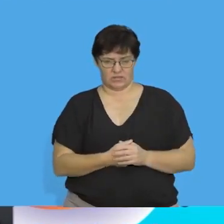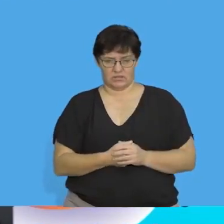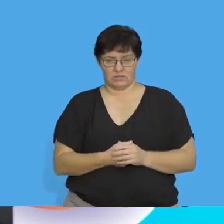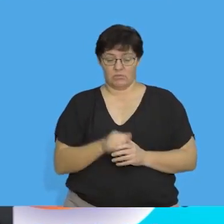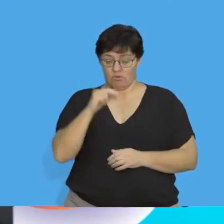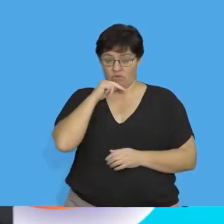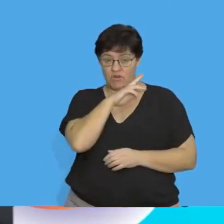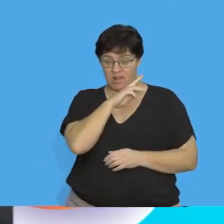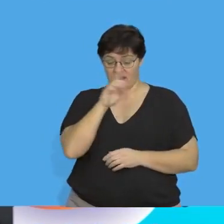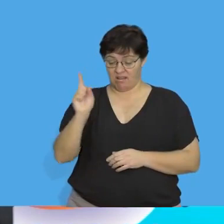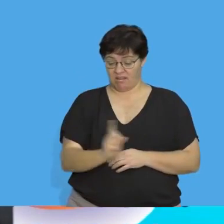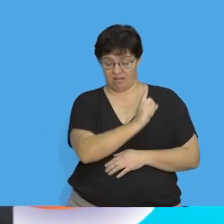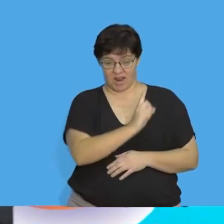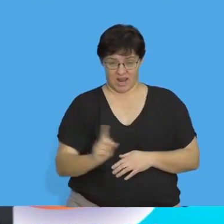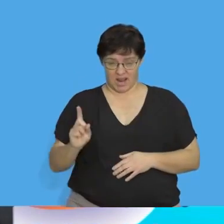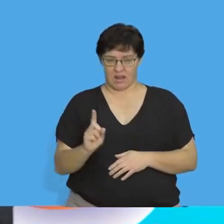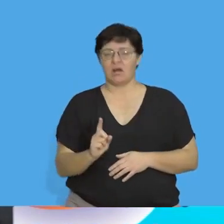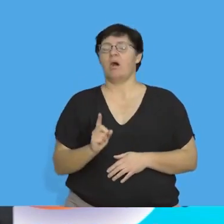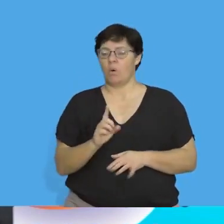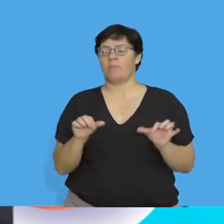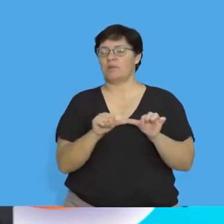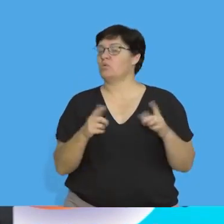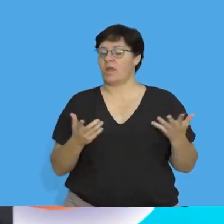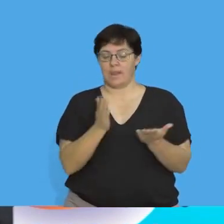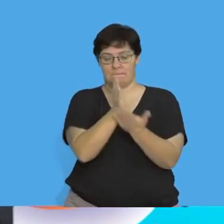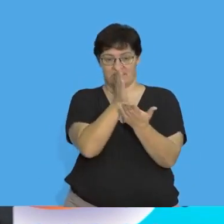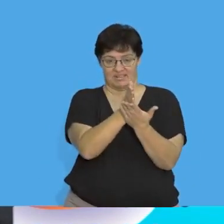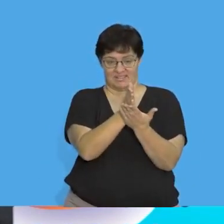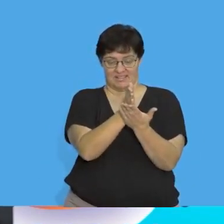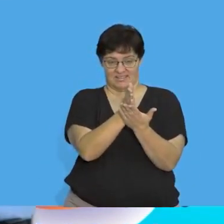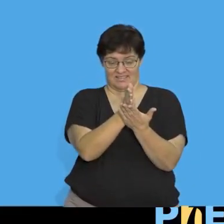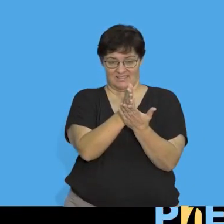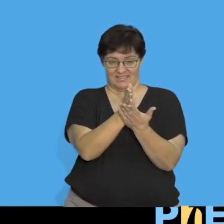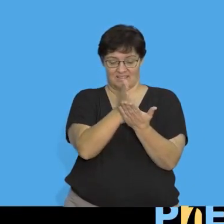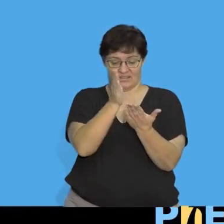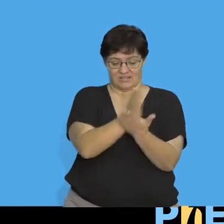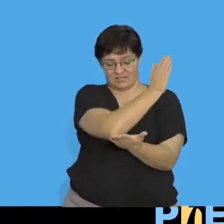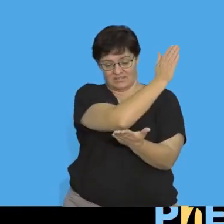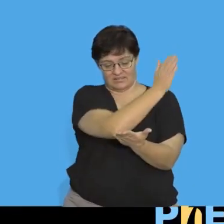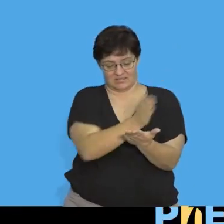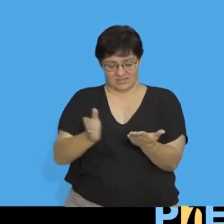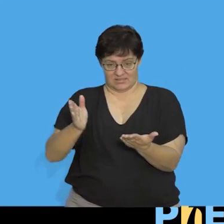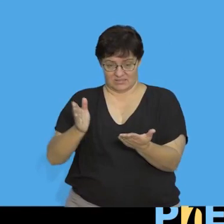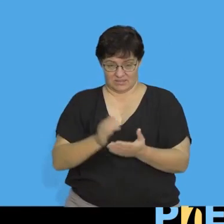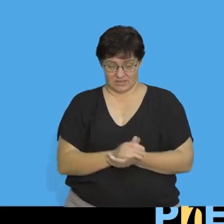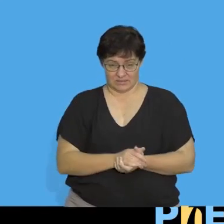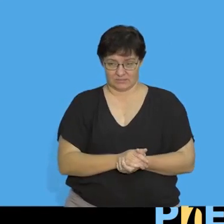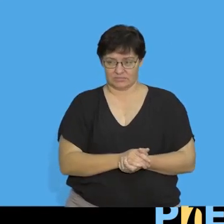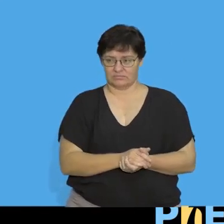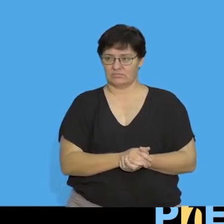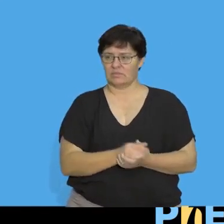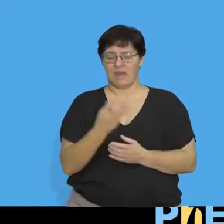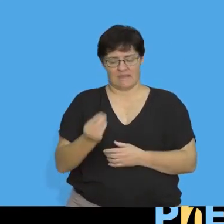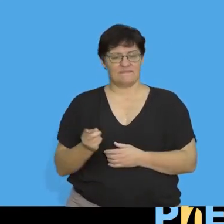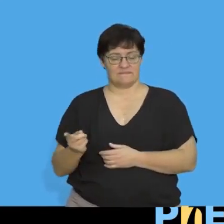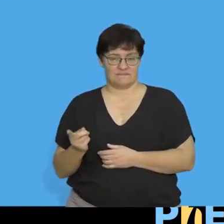doing it with a real pendulum, we'd always measure from the middle point. And even here, I've got a little device